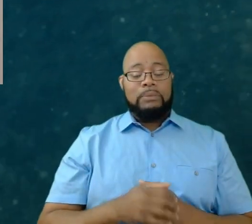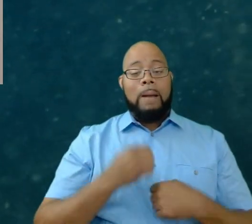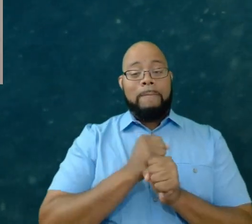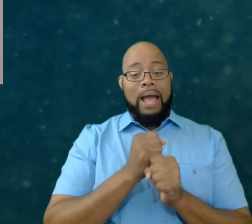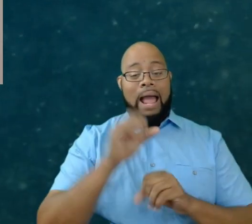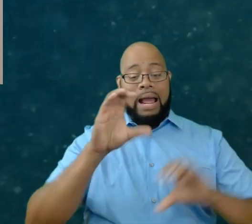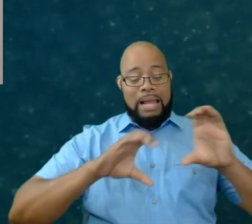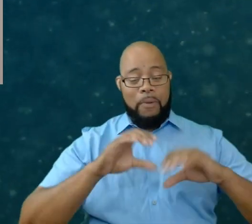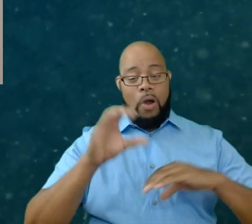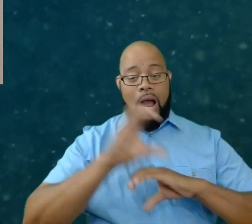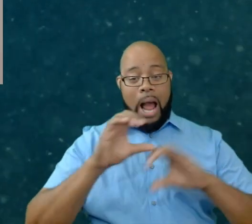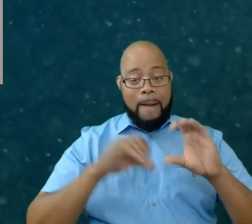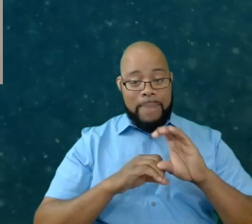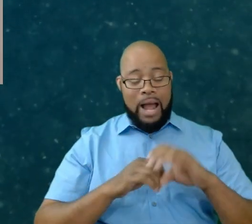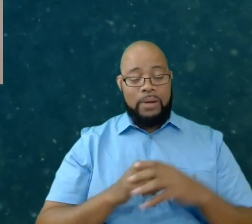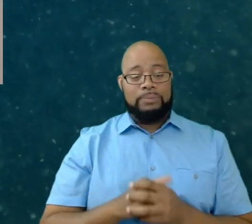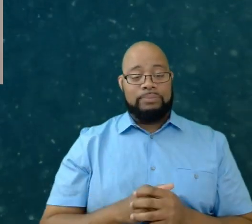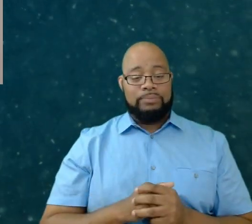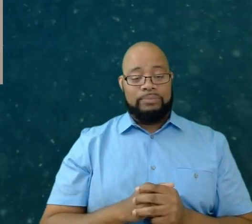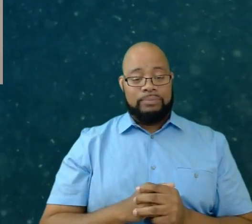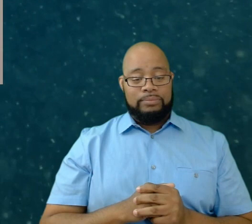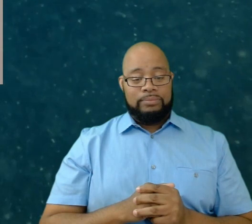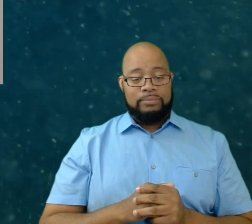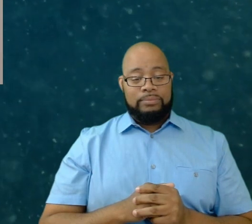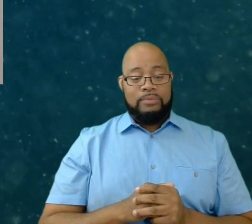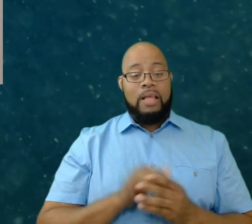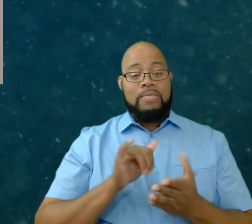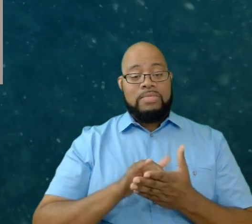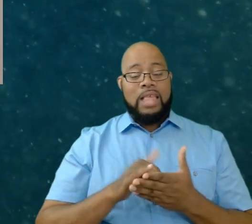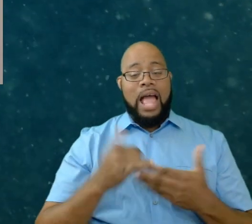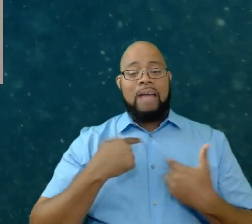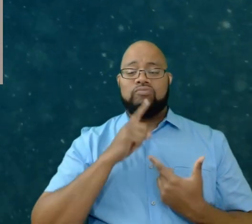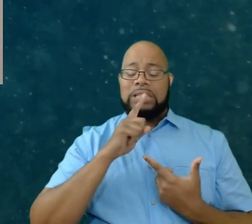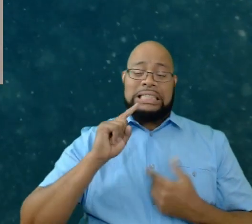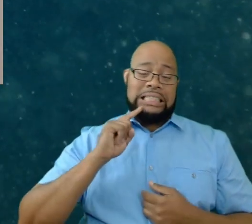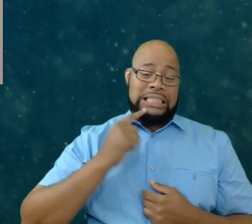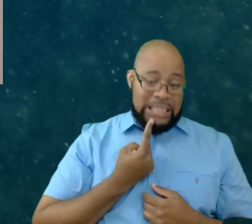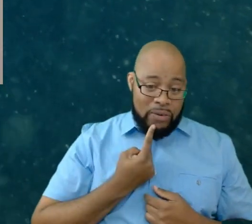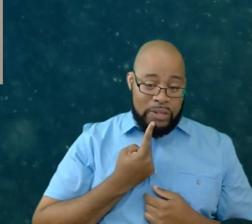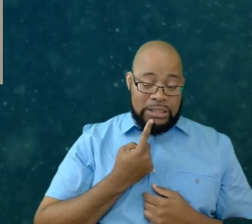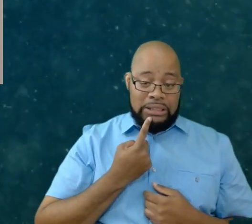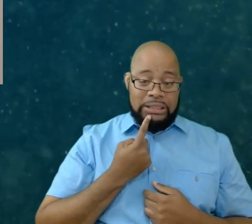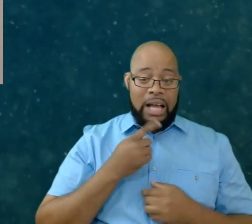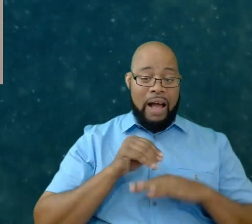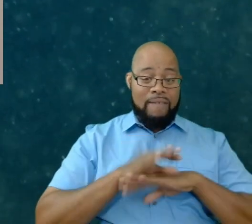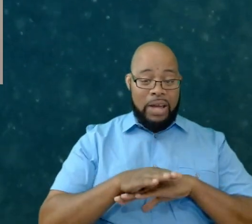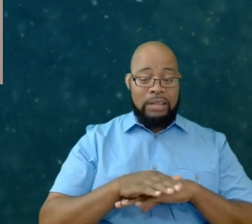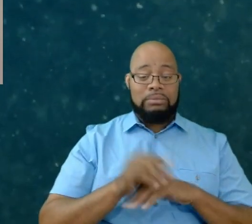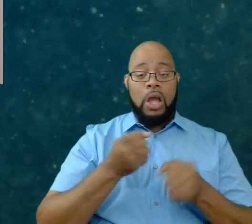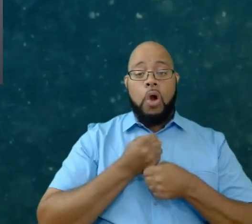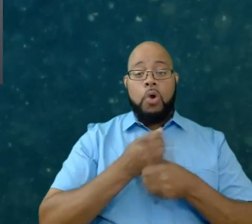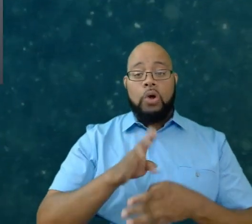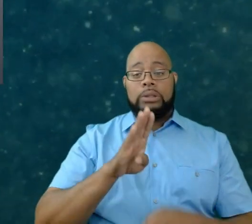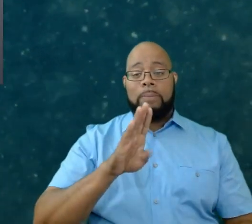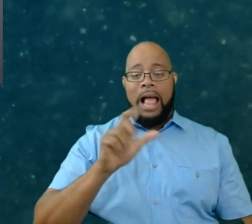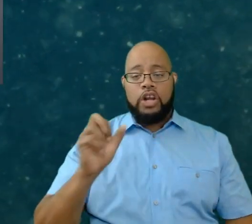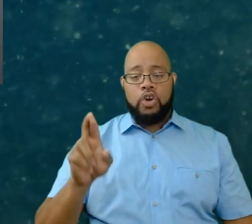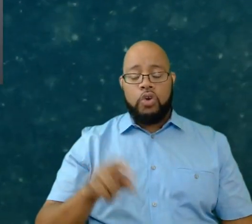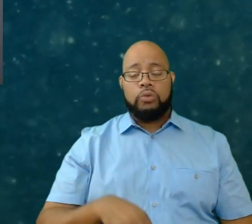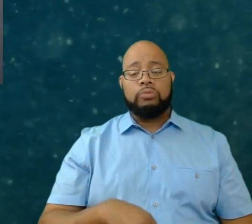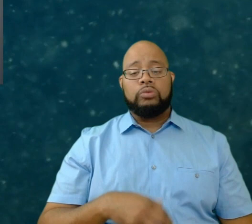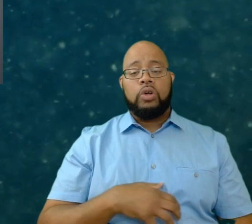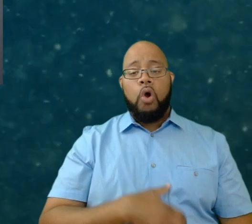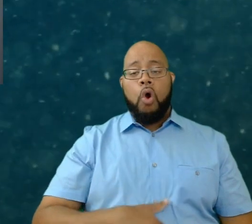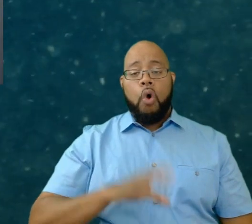form another organic chemical compound called N-nitroso, which has a potent carcinogenic effects and can